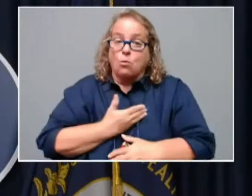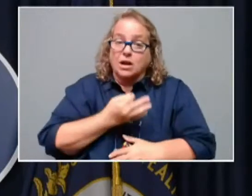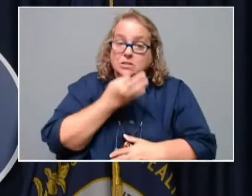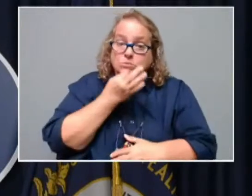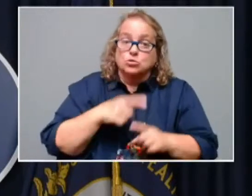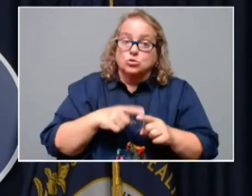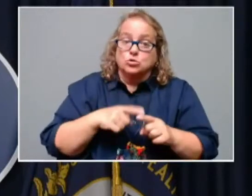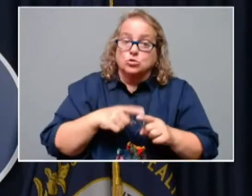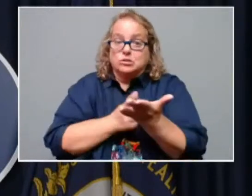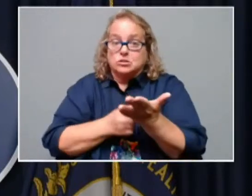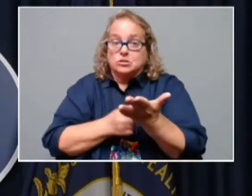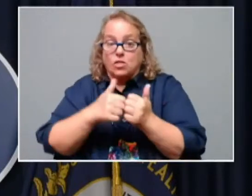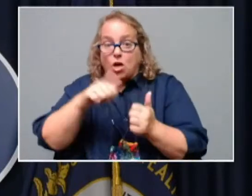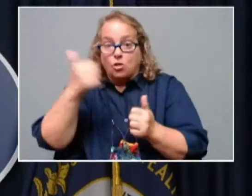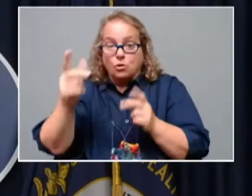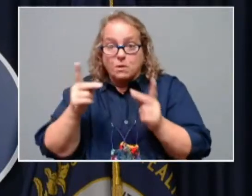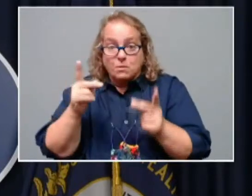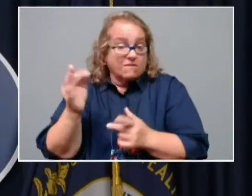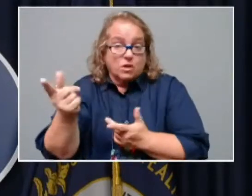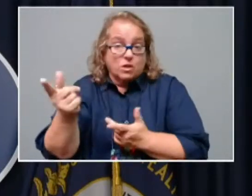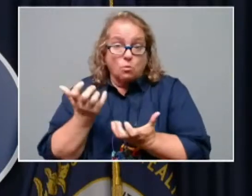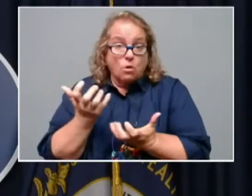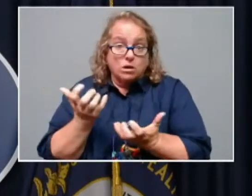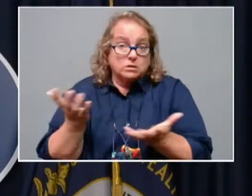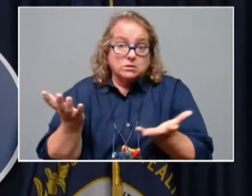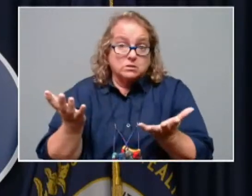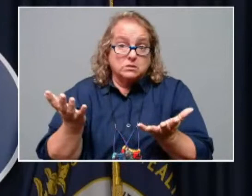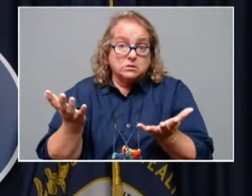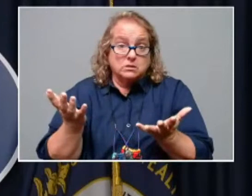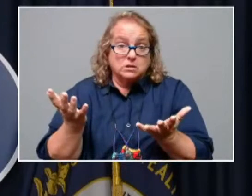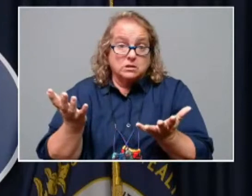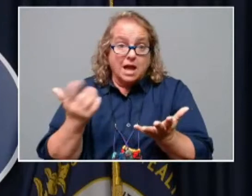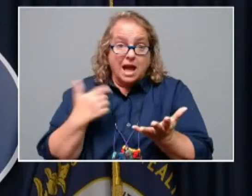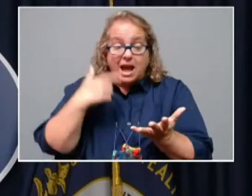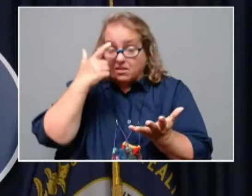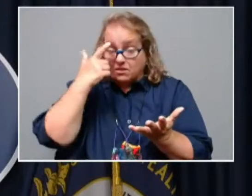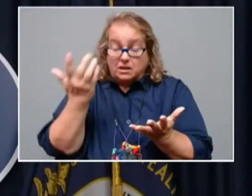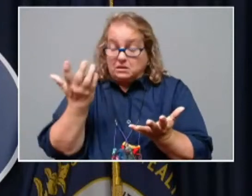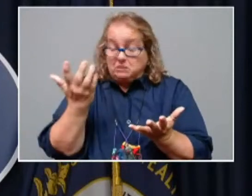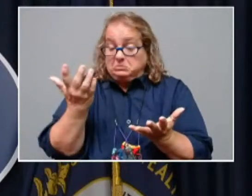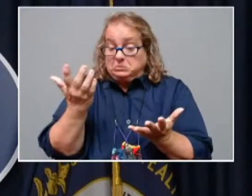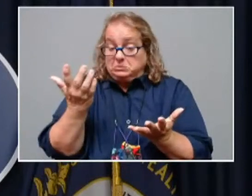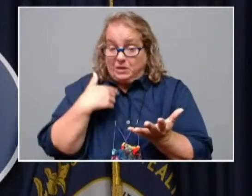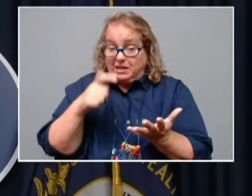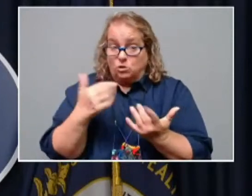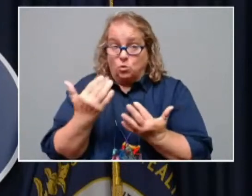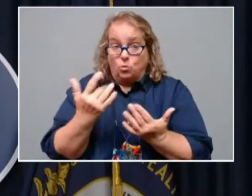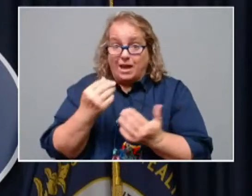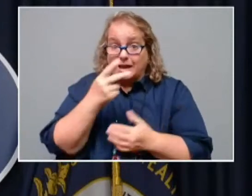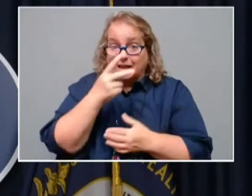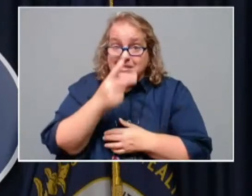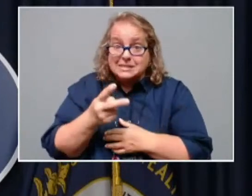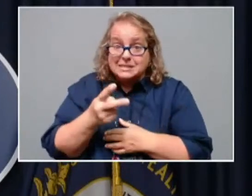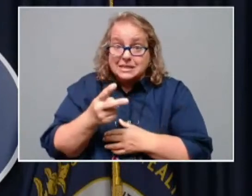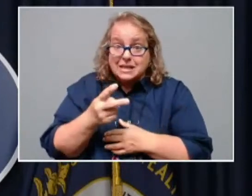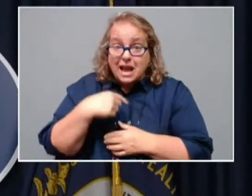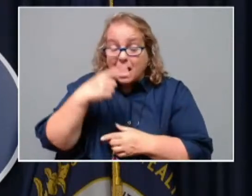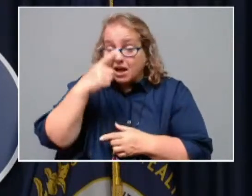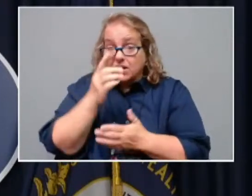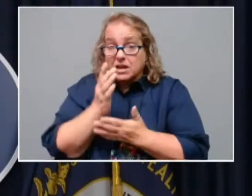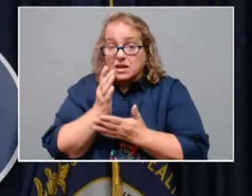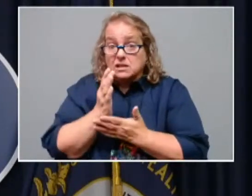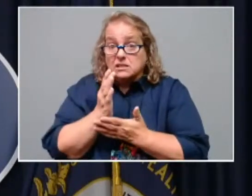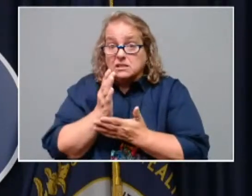want. But I think it remains to be seen. I think there are some kind